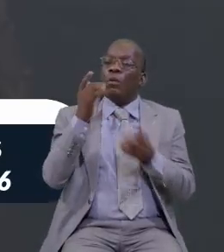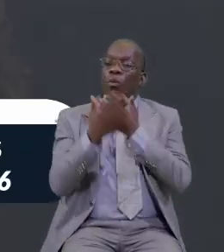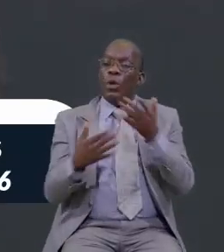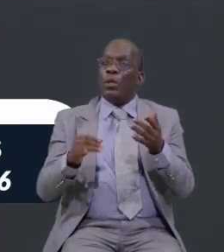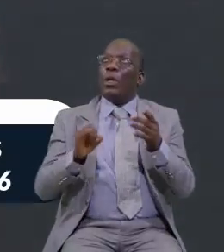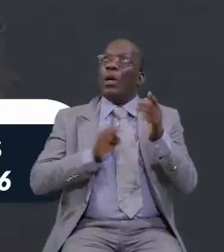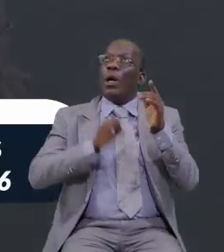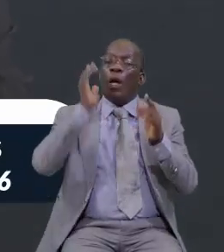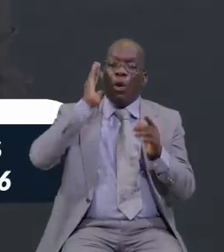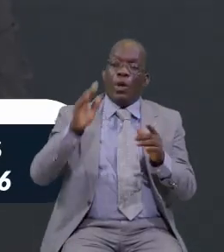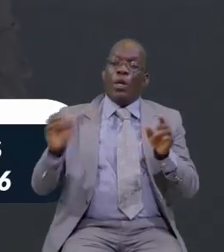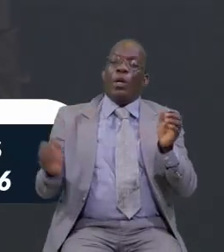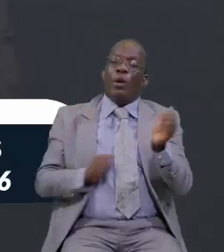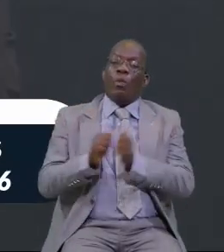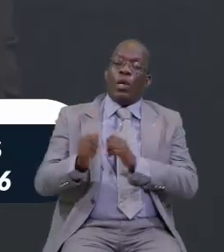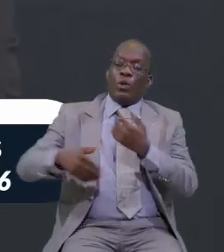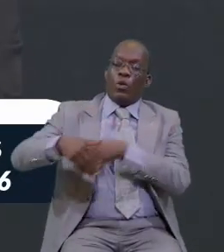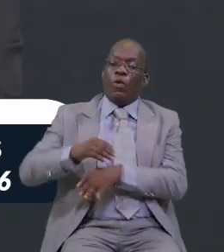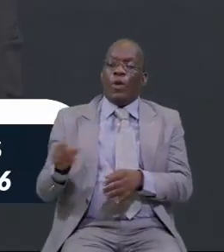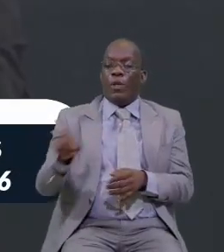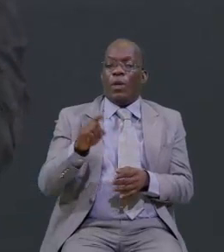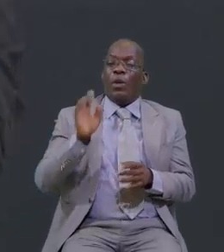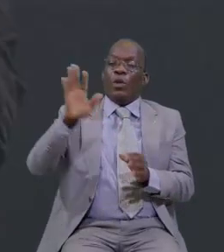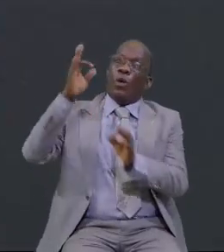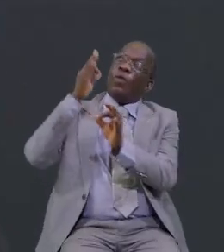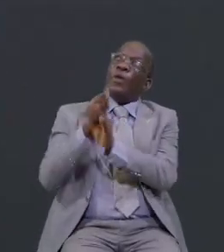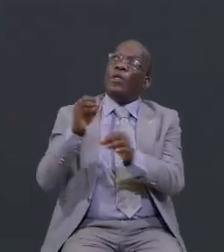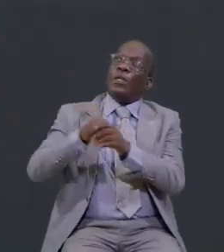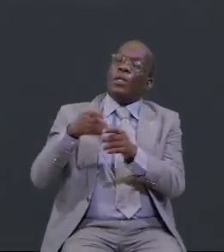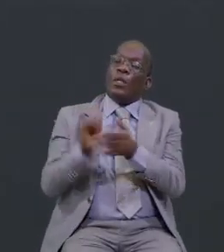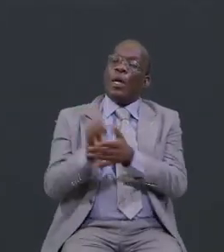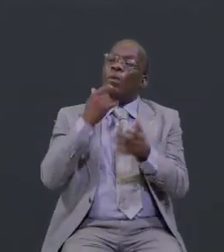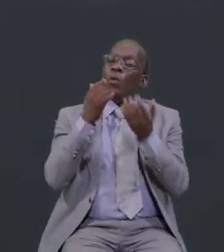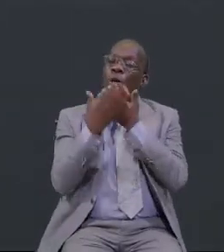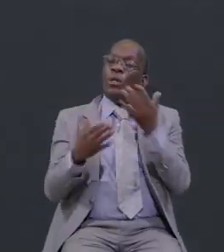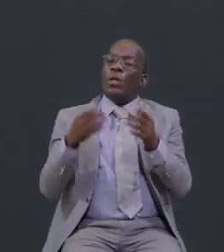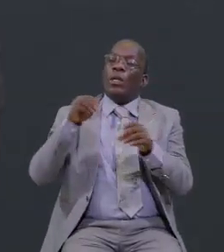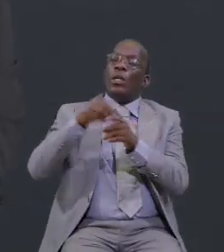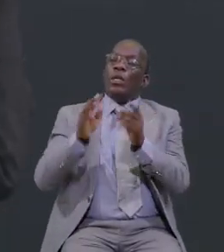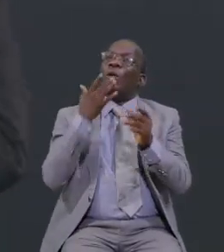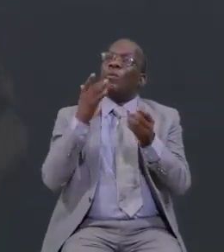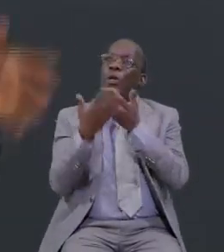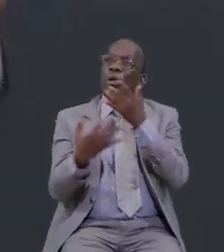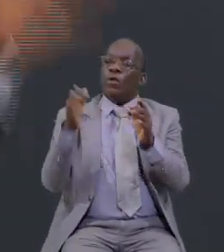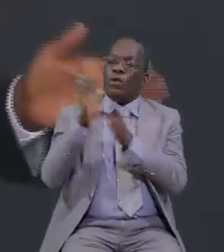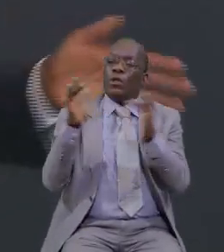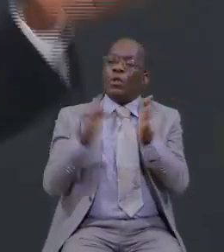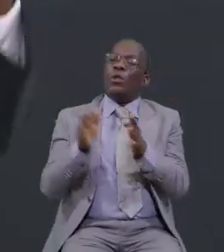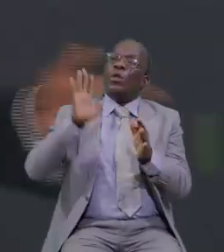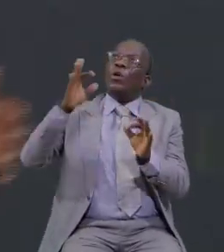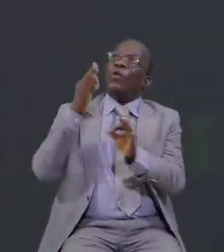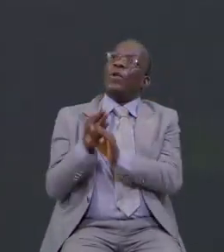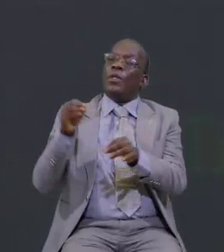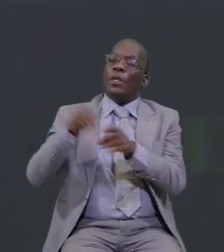And your faith in that blood, in the blood of Jesus, your faith in the death of Christ, your faith in what Christ